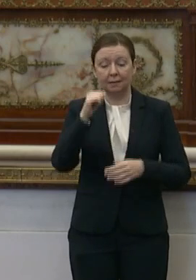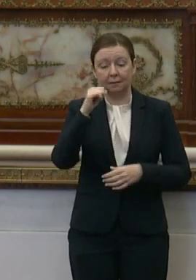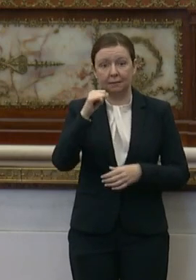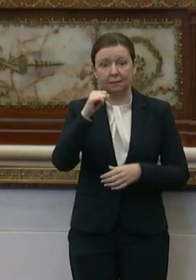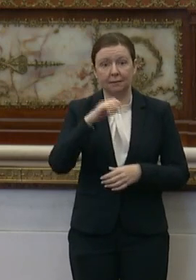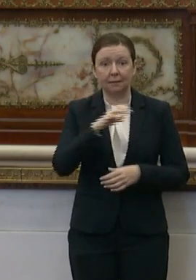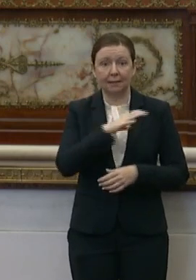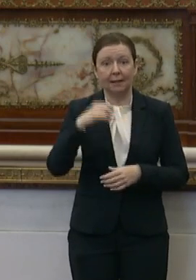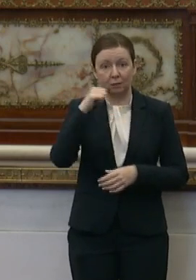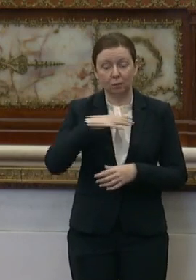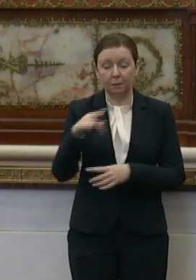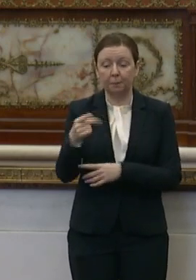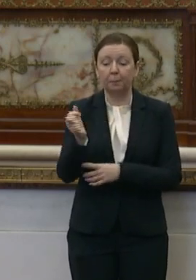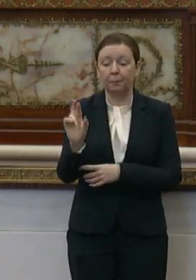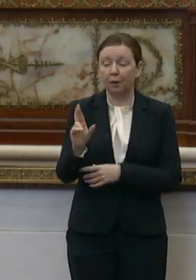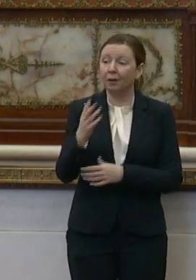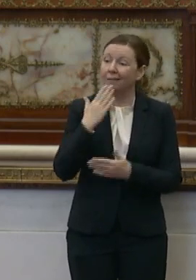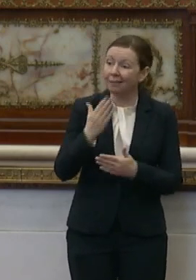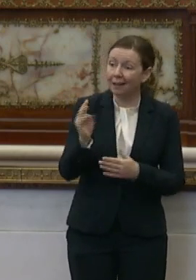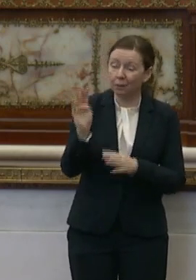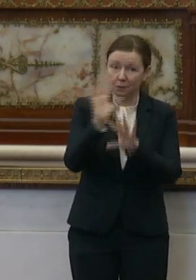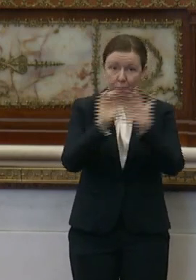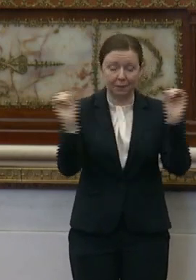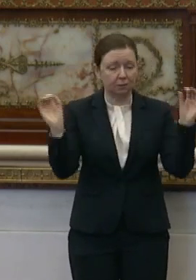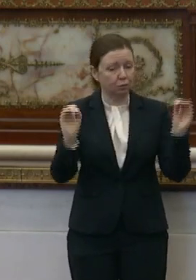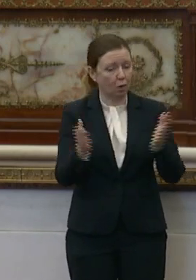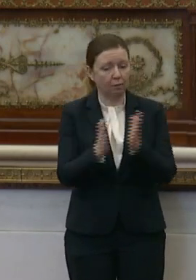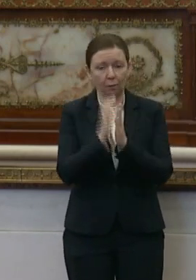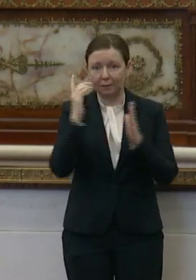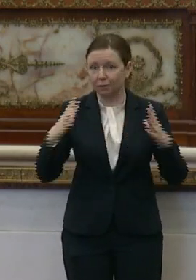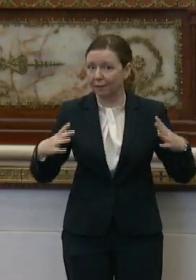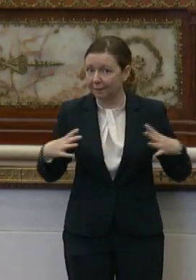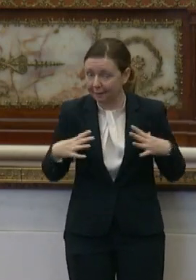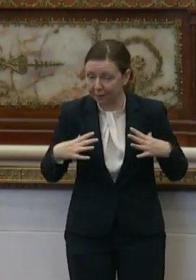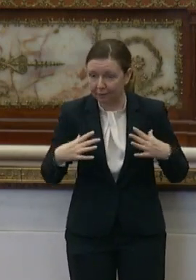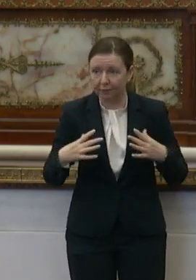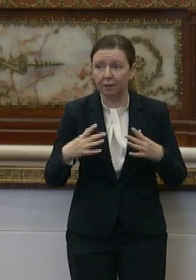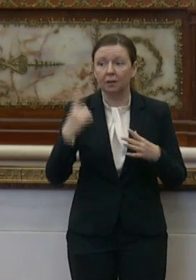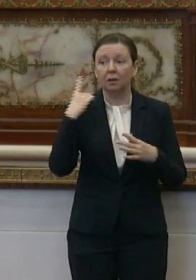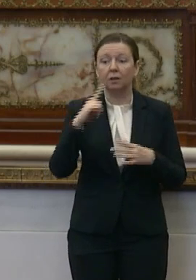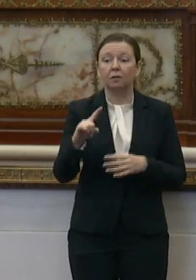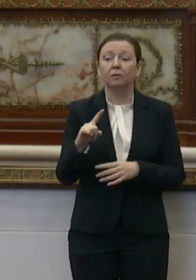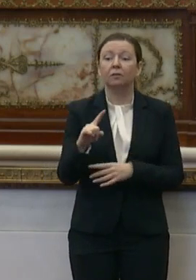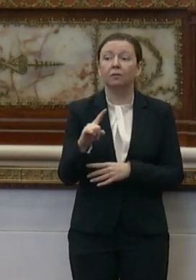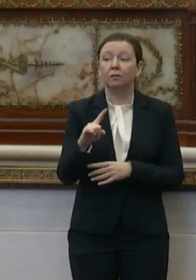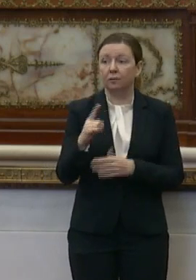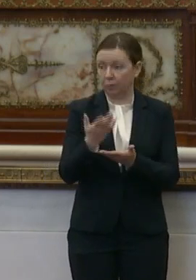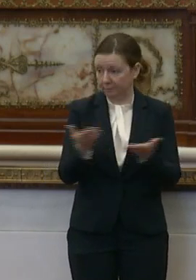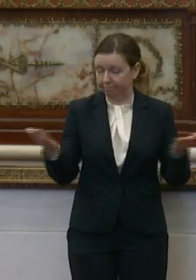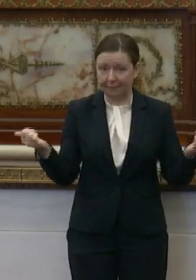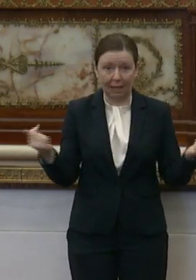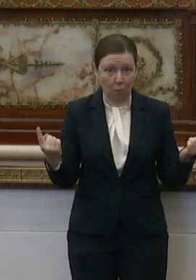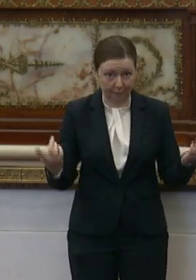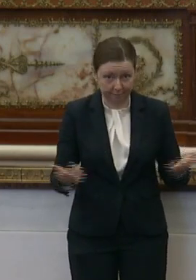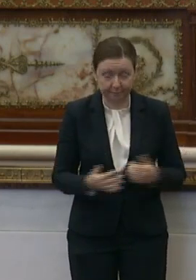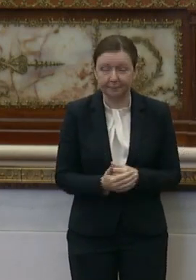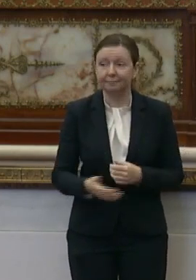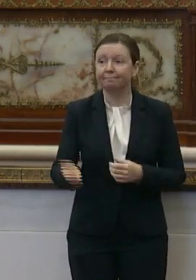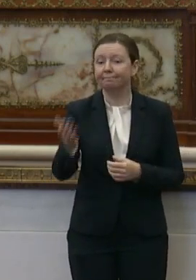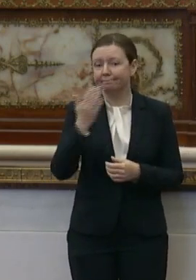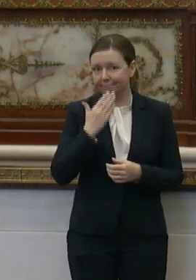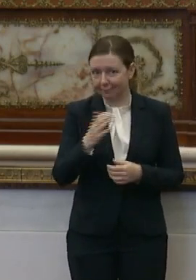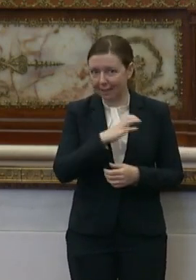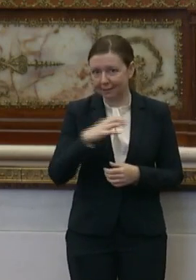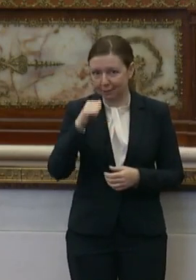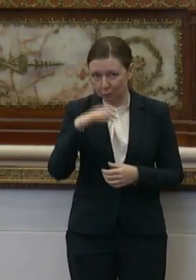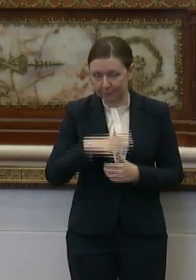Parker. Thank you, Mr. President. There are no requests for leaves of absence on behalf of members of council. Chair thanks the